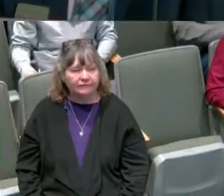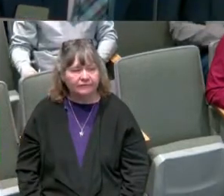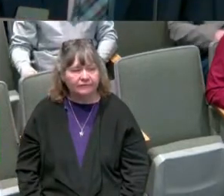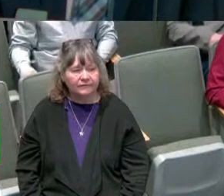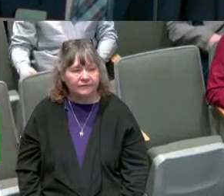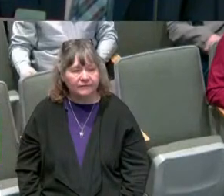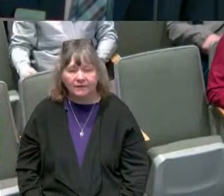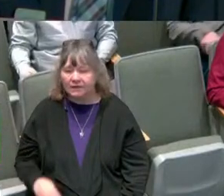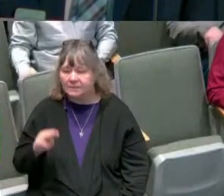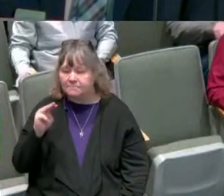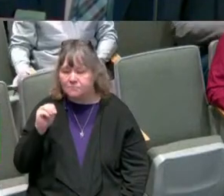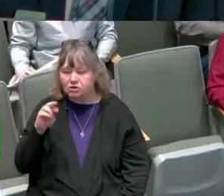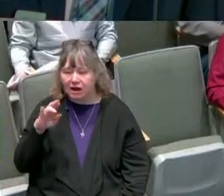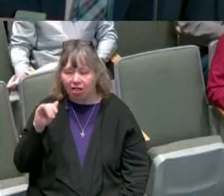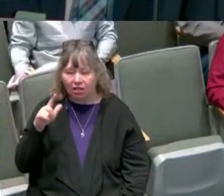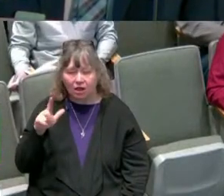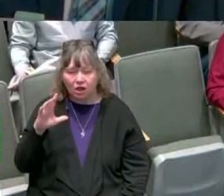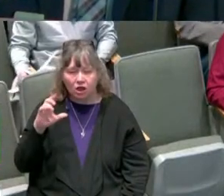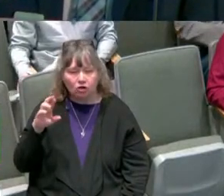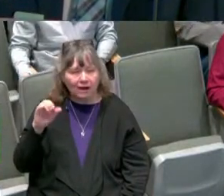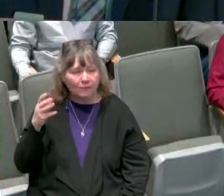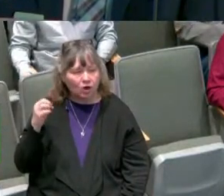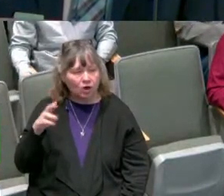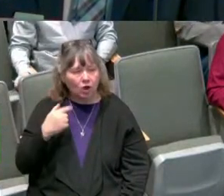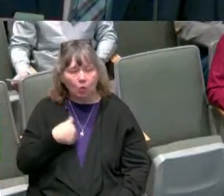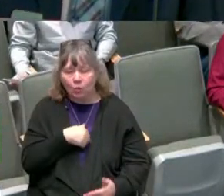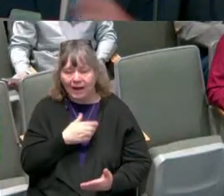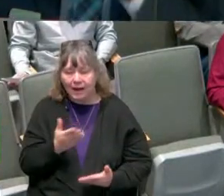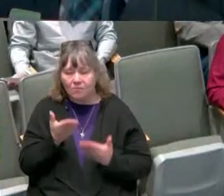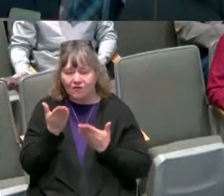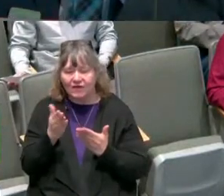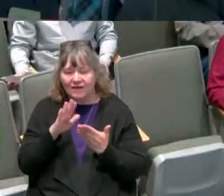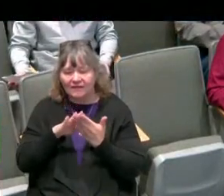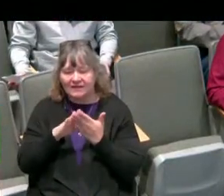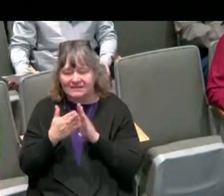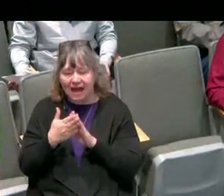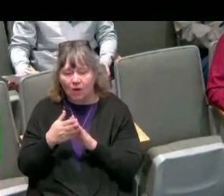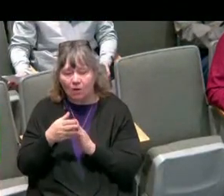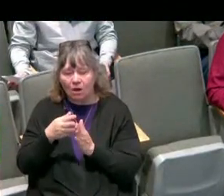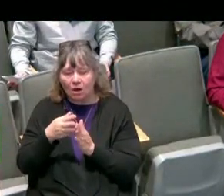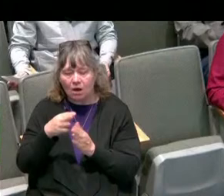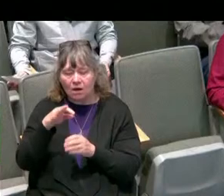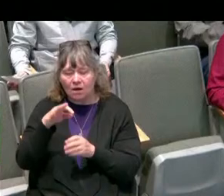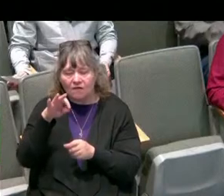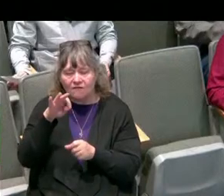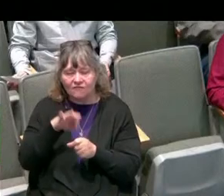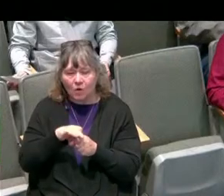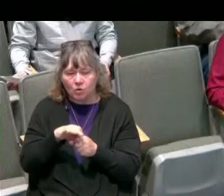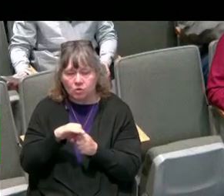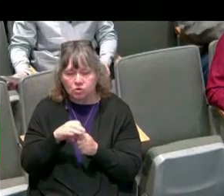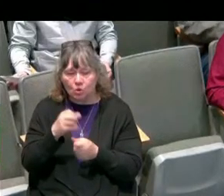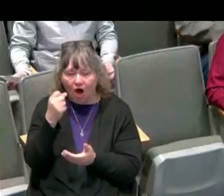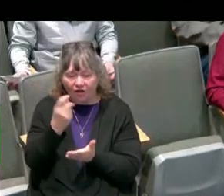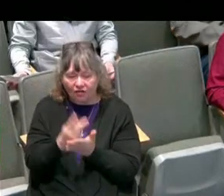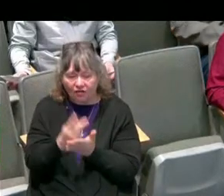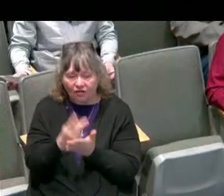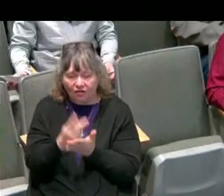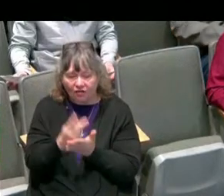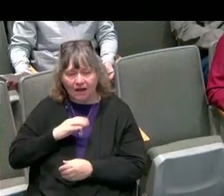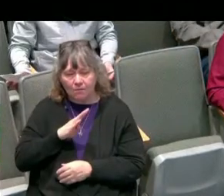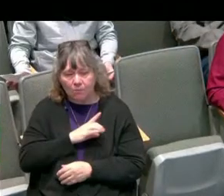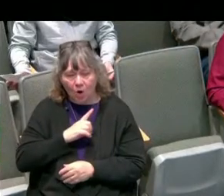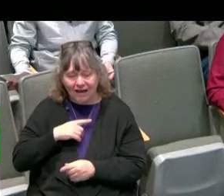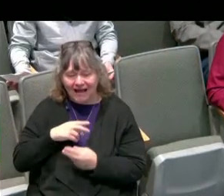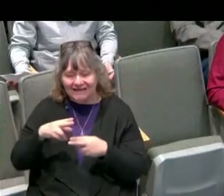this is Muriel Kramer we move that the town vote to authorize the select board to acquire a temporary easement